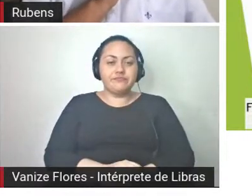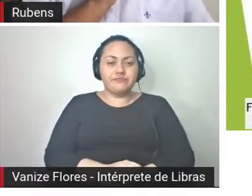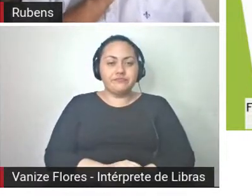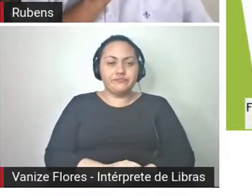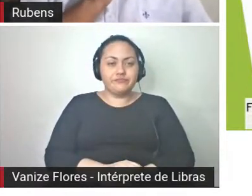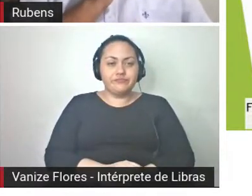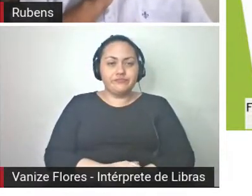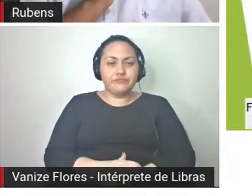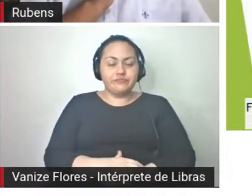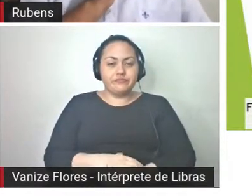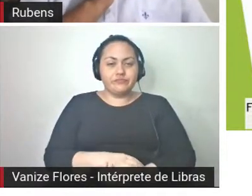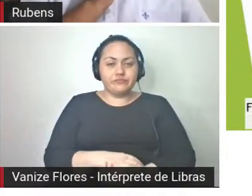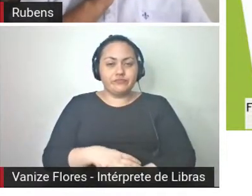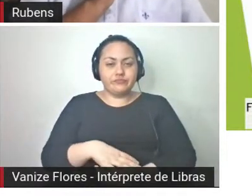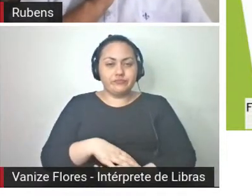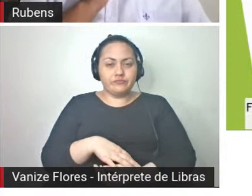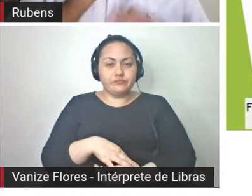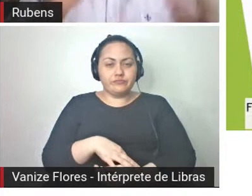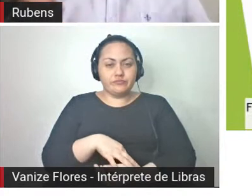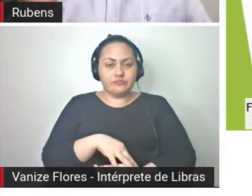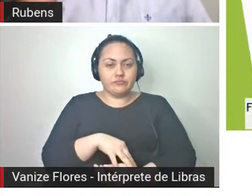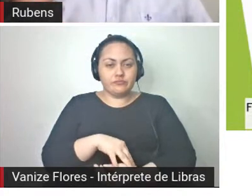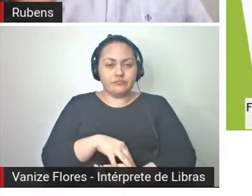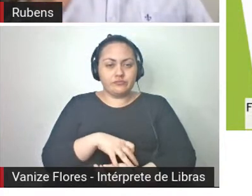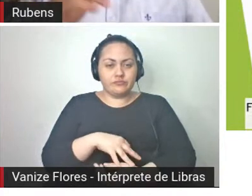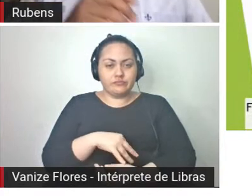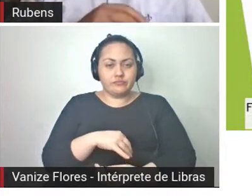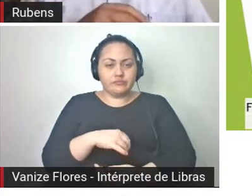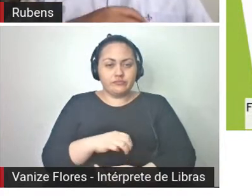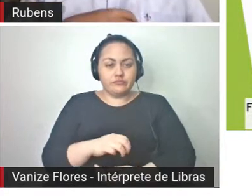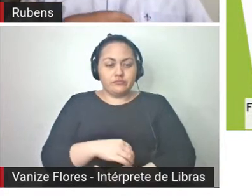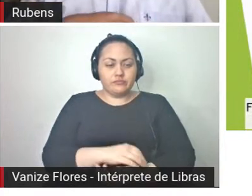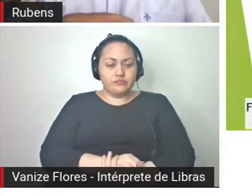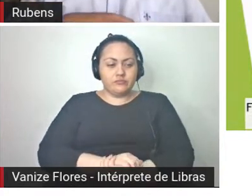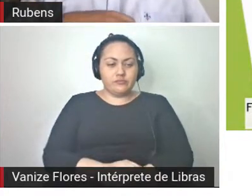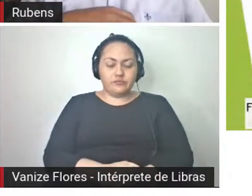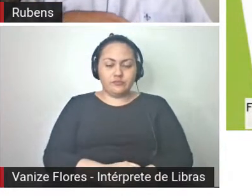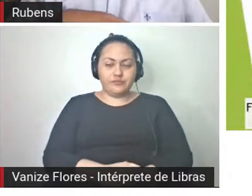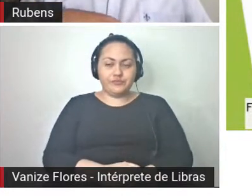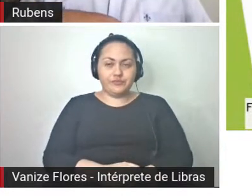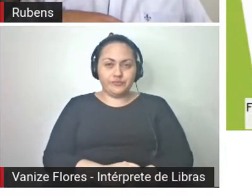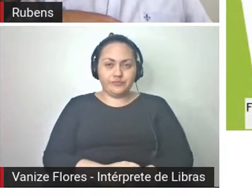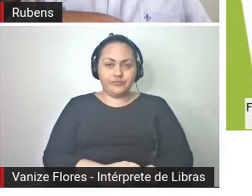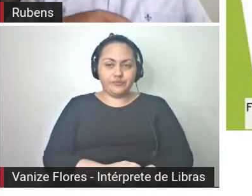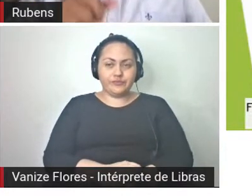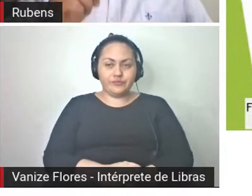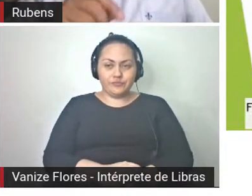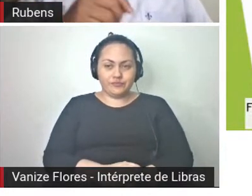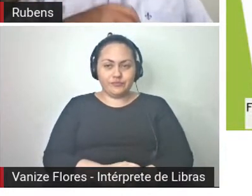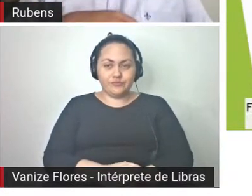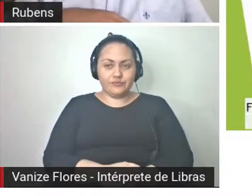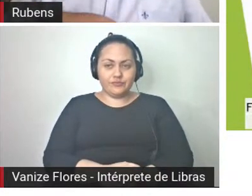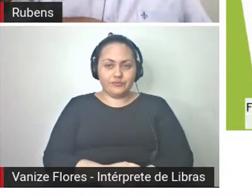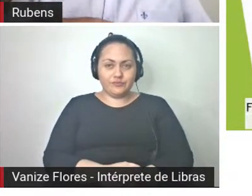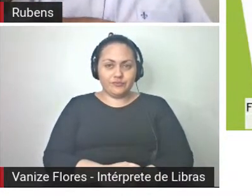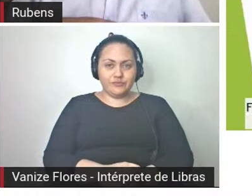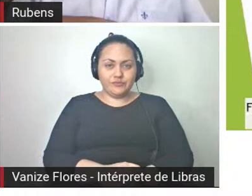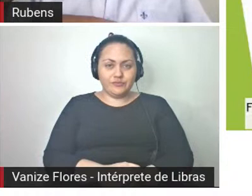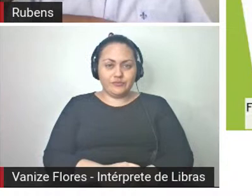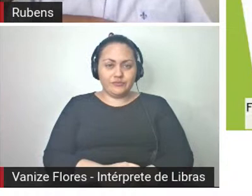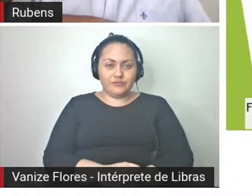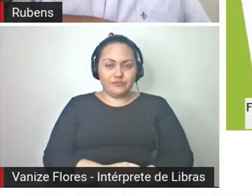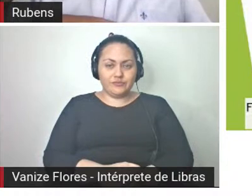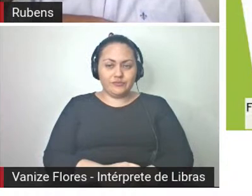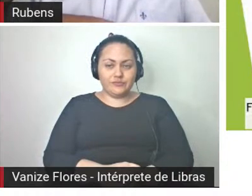In terms of population, there is a big gap between Brazil and the United States, but when it comes to enrollments in